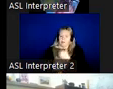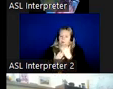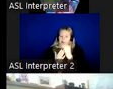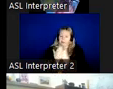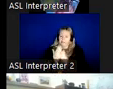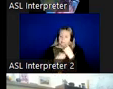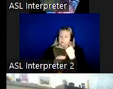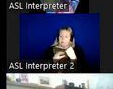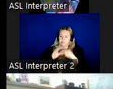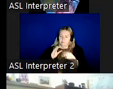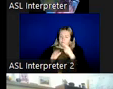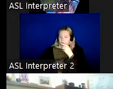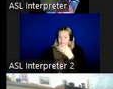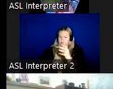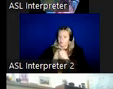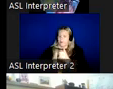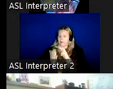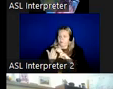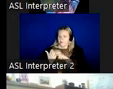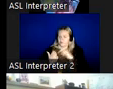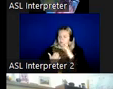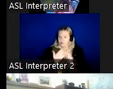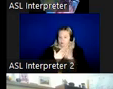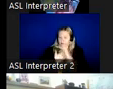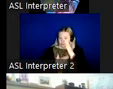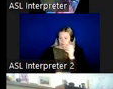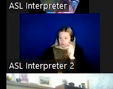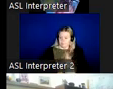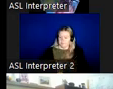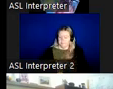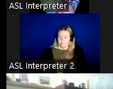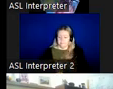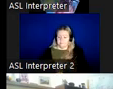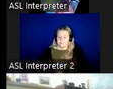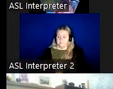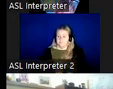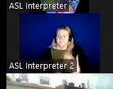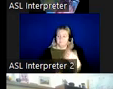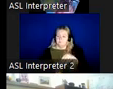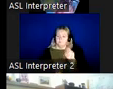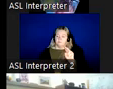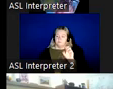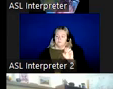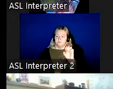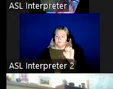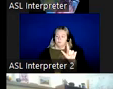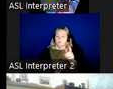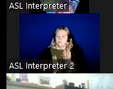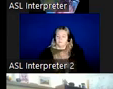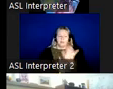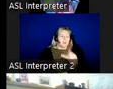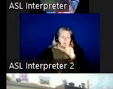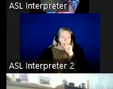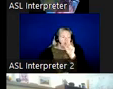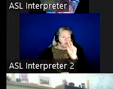know how they can register for the calendar. Noel also asked, where is the bird watching kit